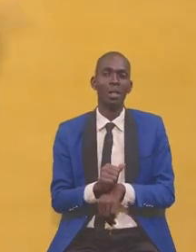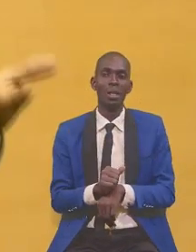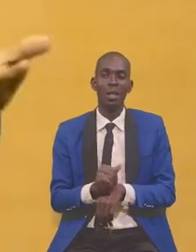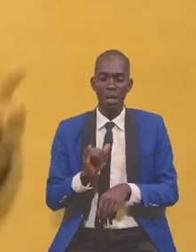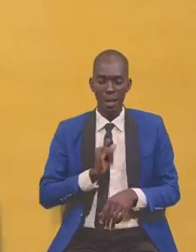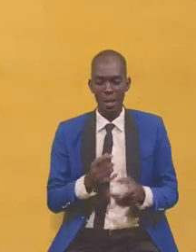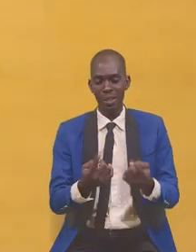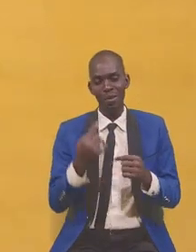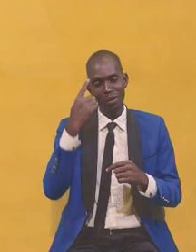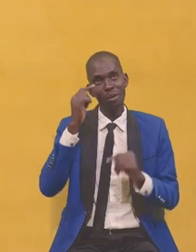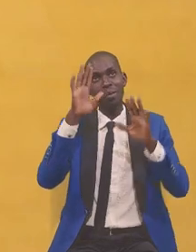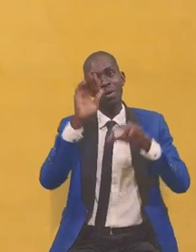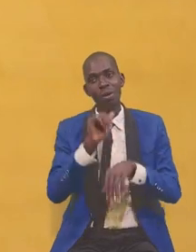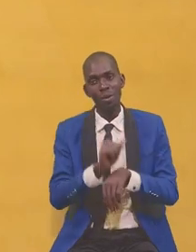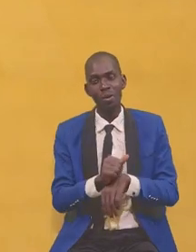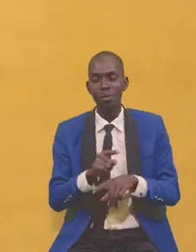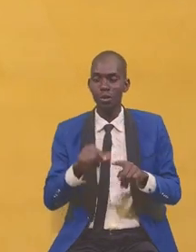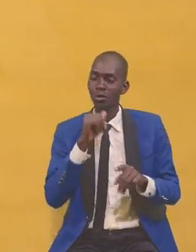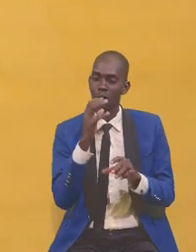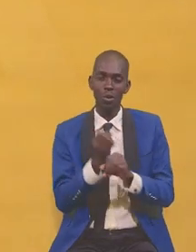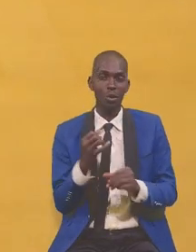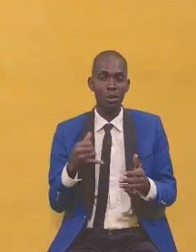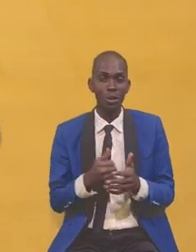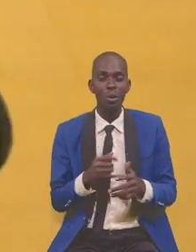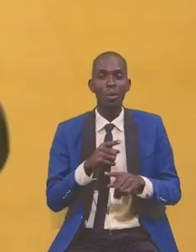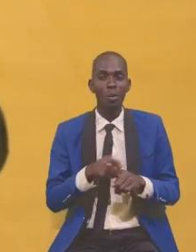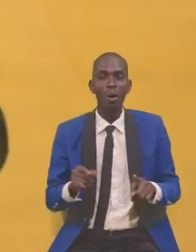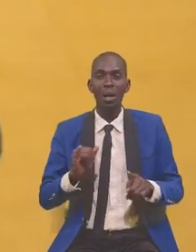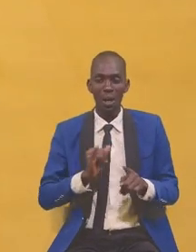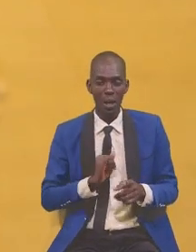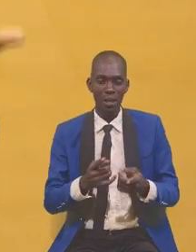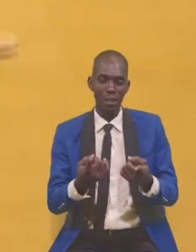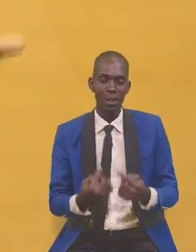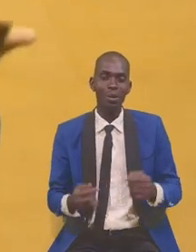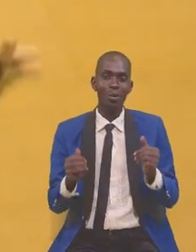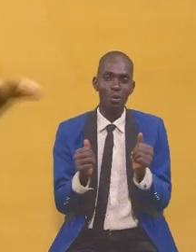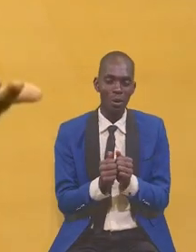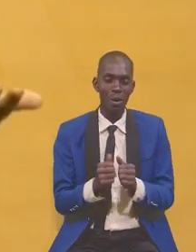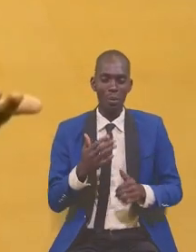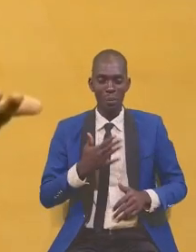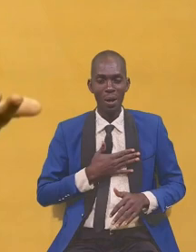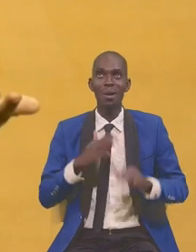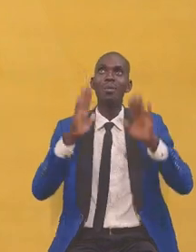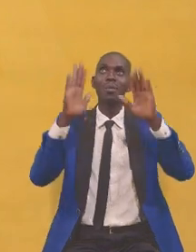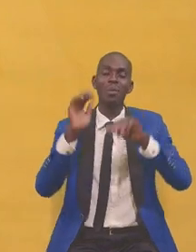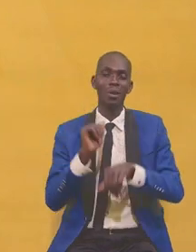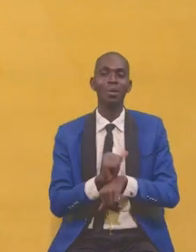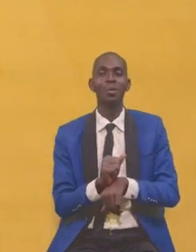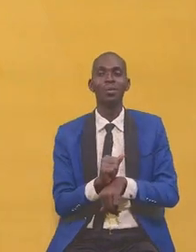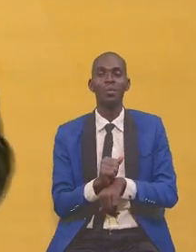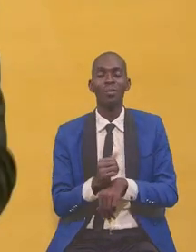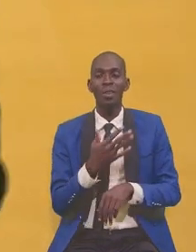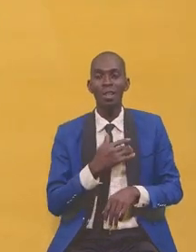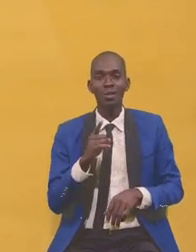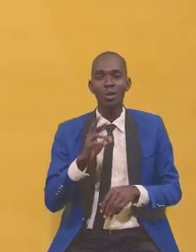for miracle. You have not got it yet. But I came with my miracle. And you're